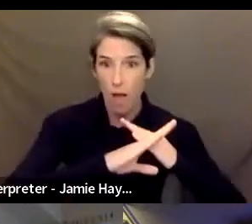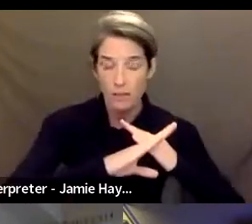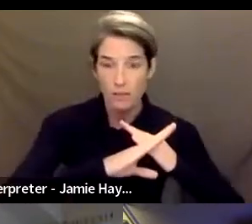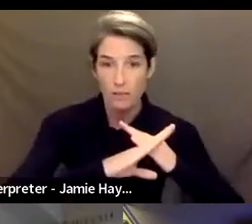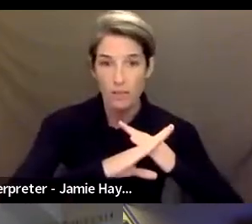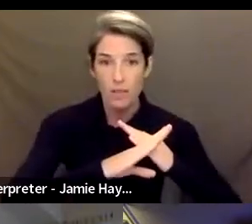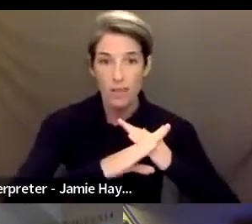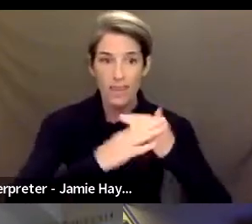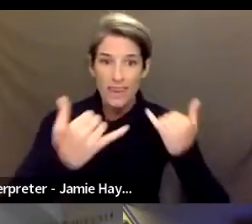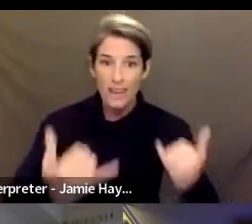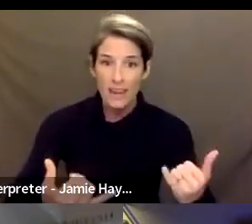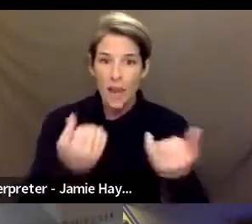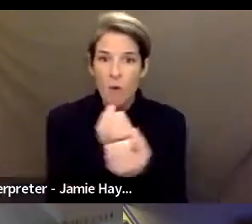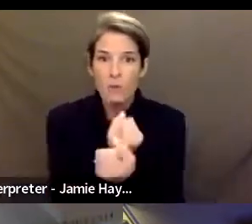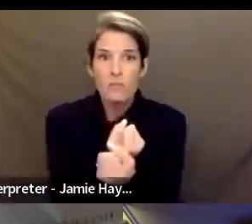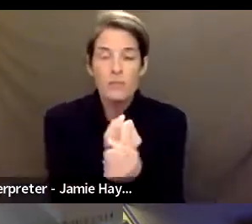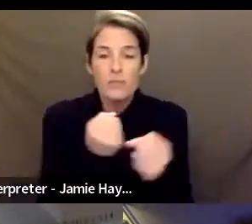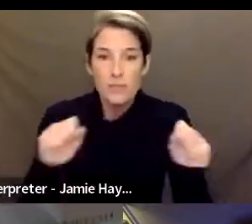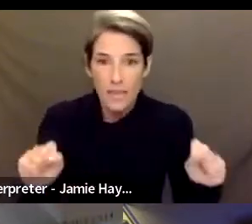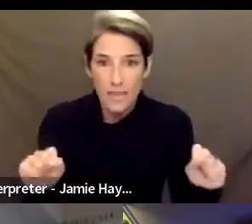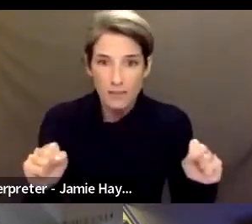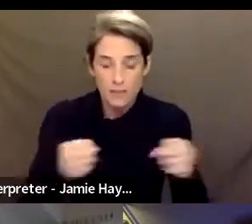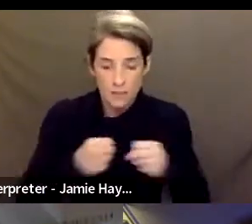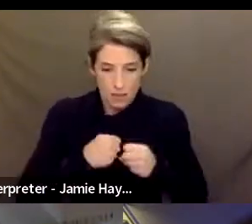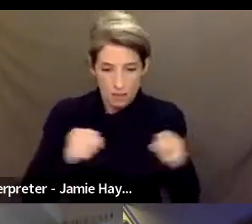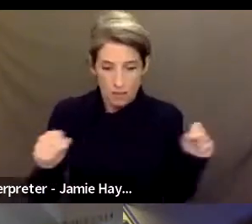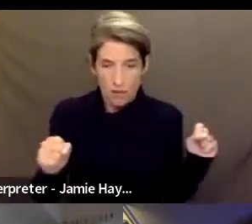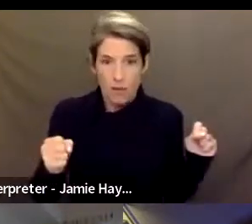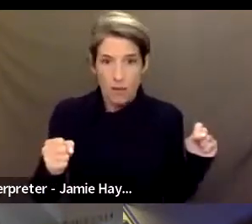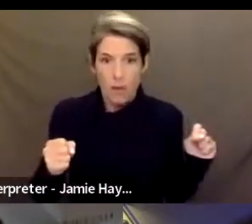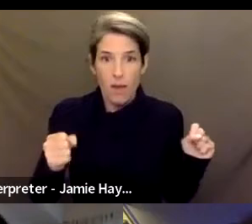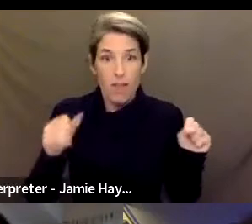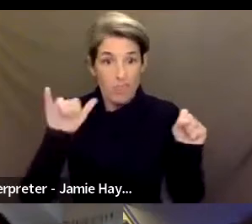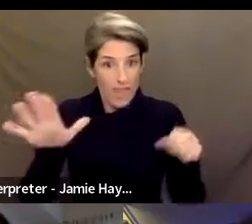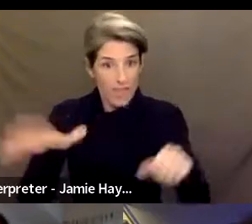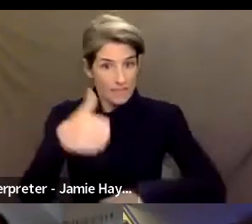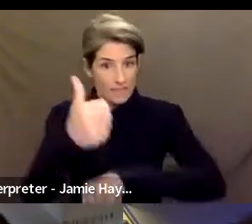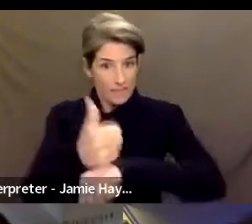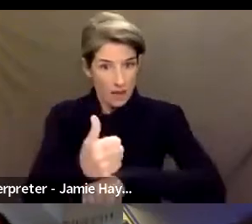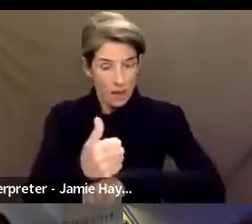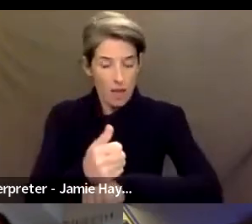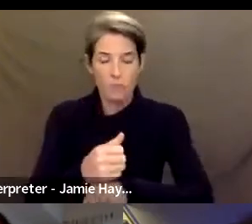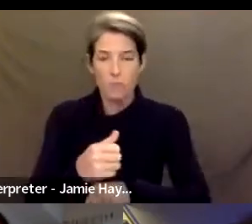of disclosure allows the artist to be that